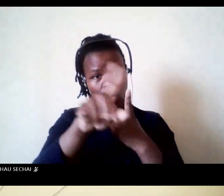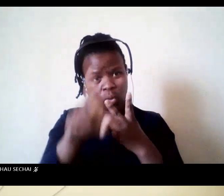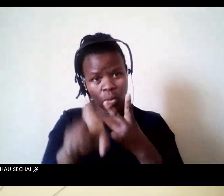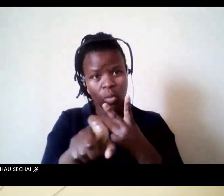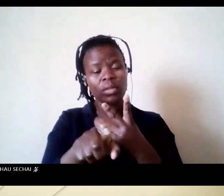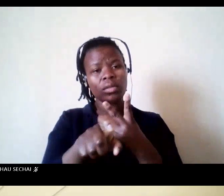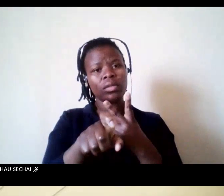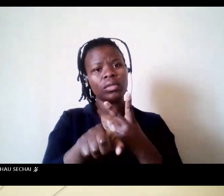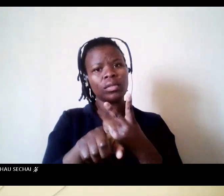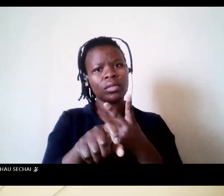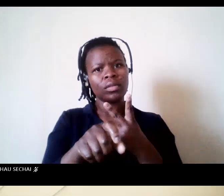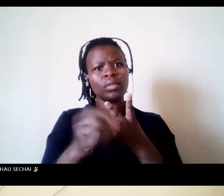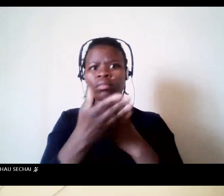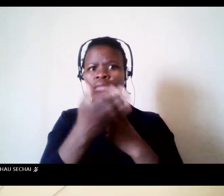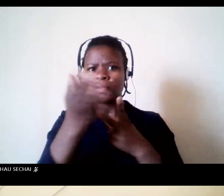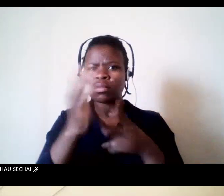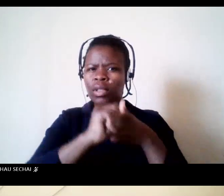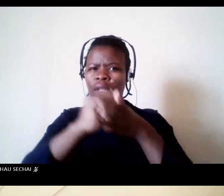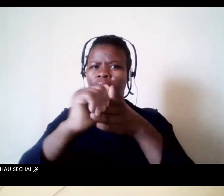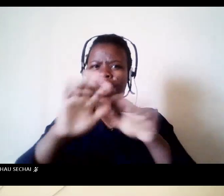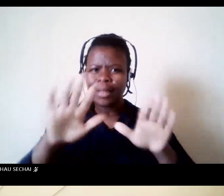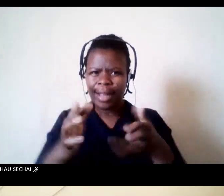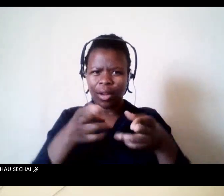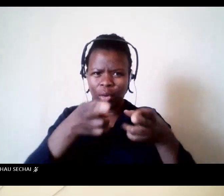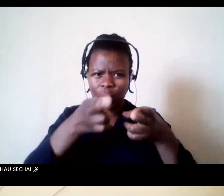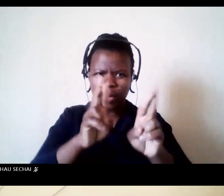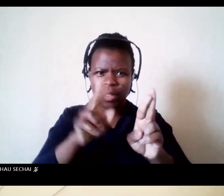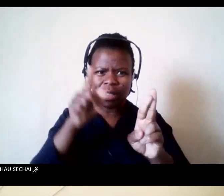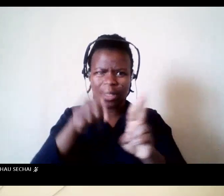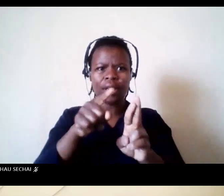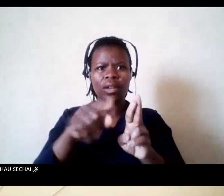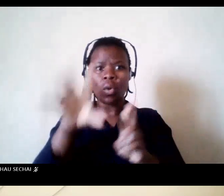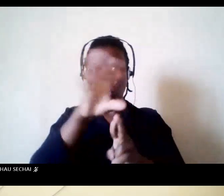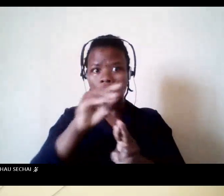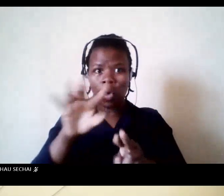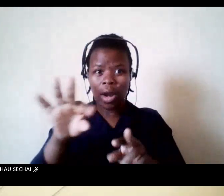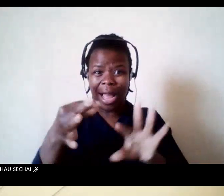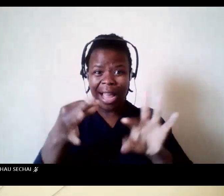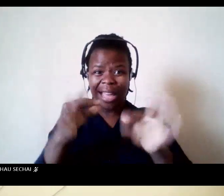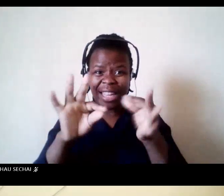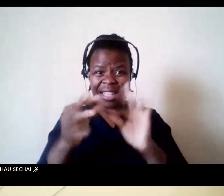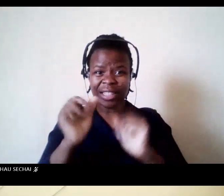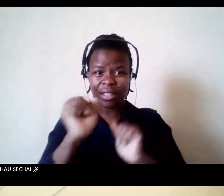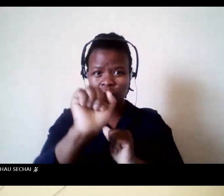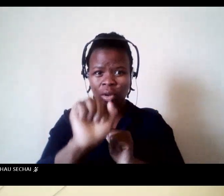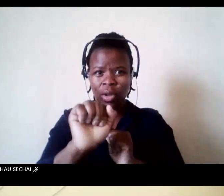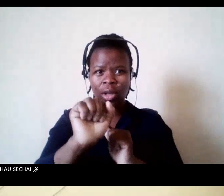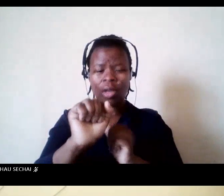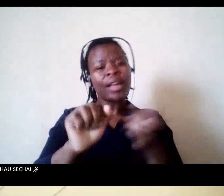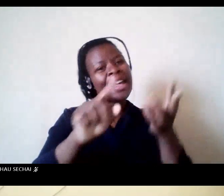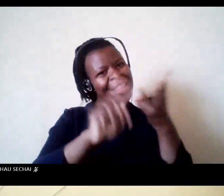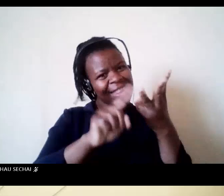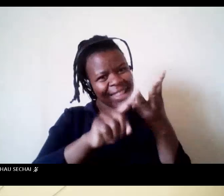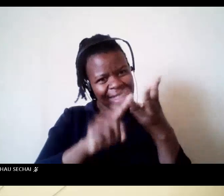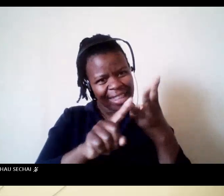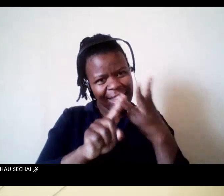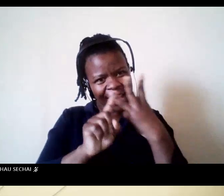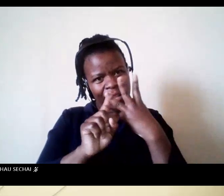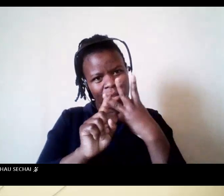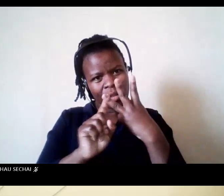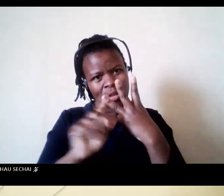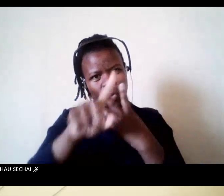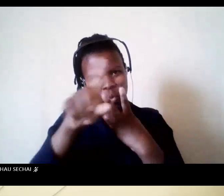that risk against your own analysis? And then the third question is, your